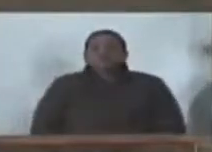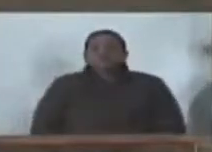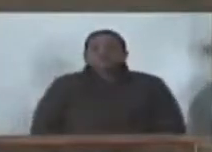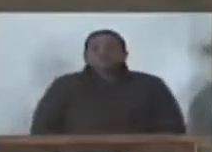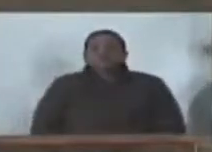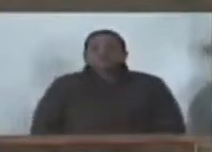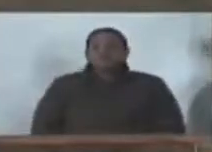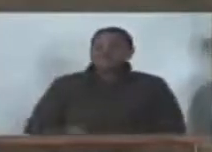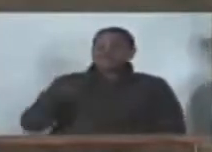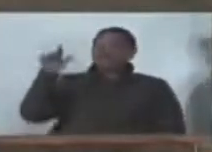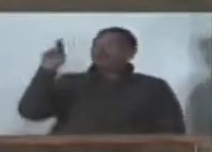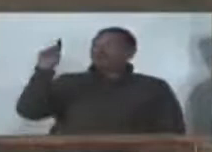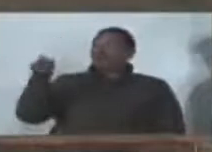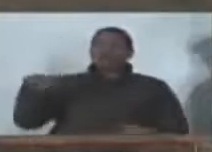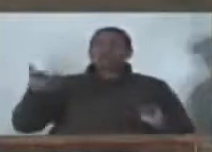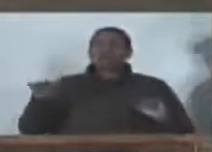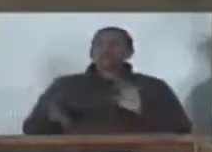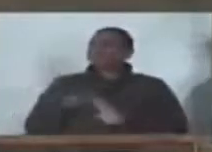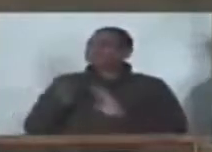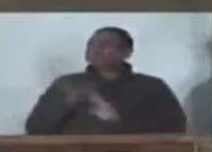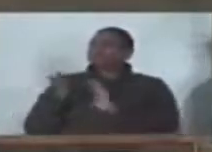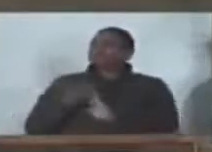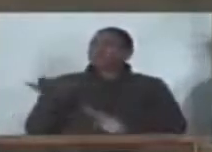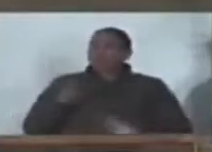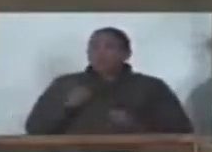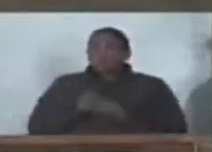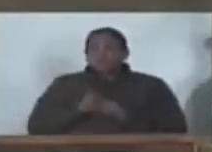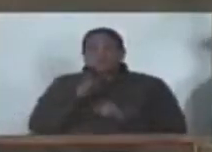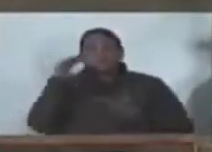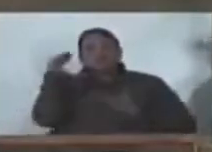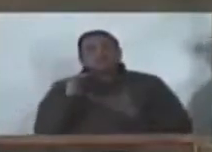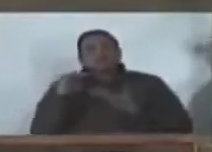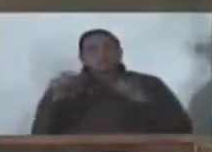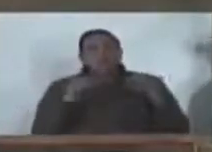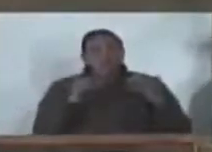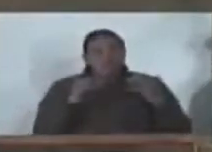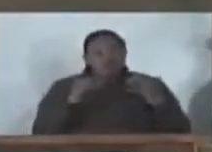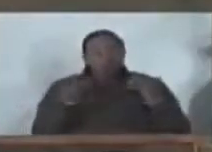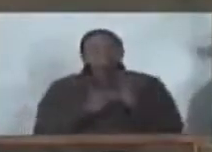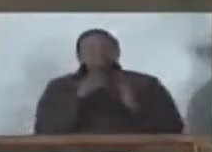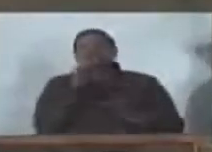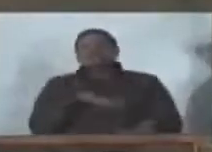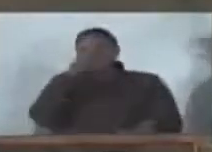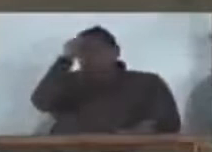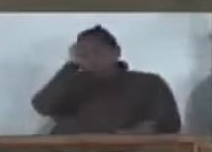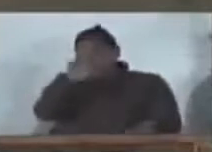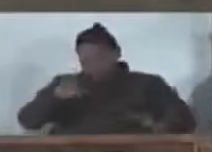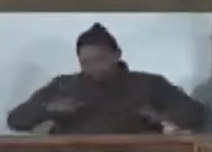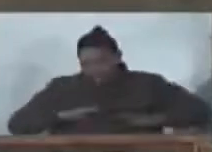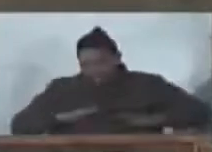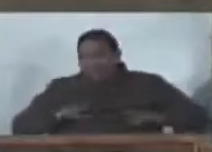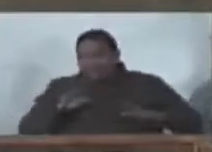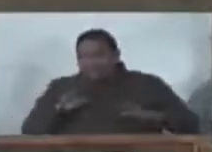Ms. Grant still continues to help in the reduction of violence against women though on retirement, as